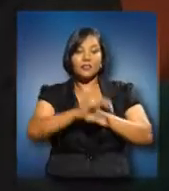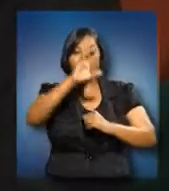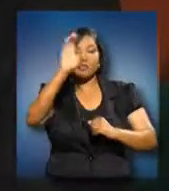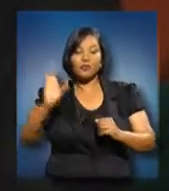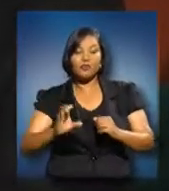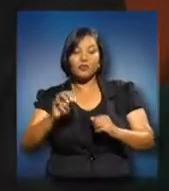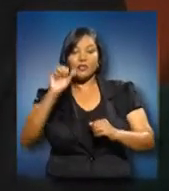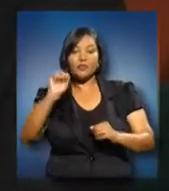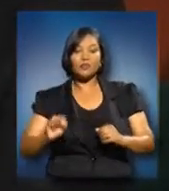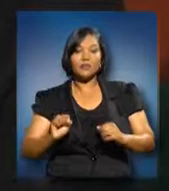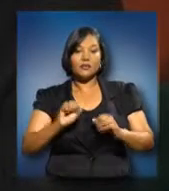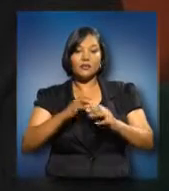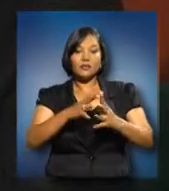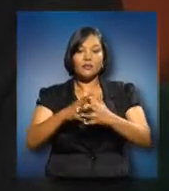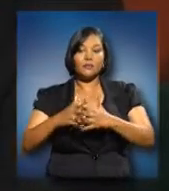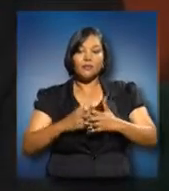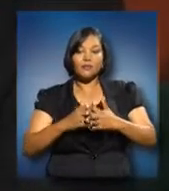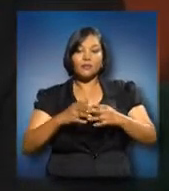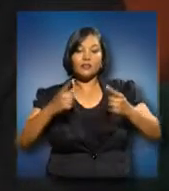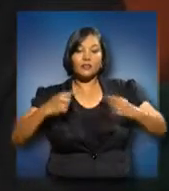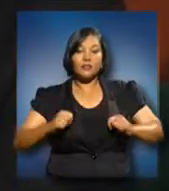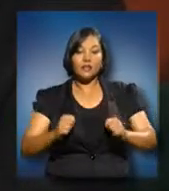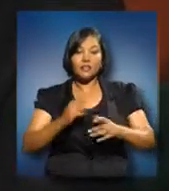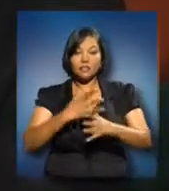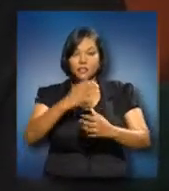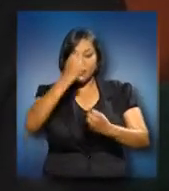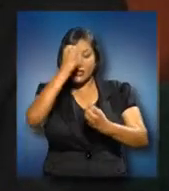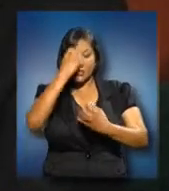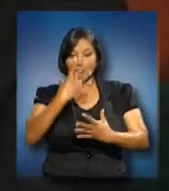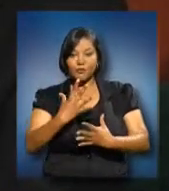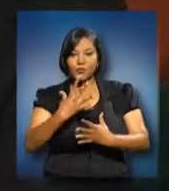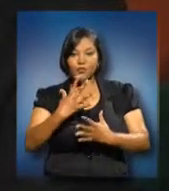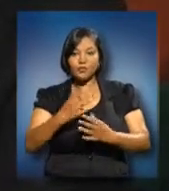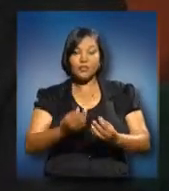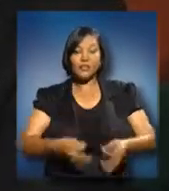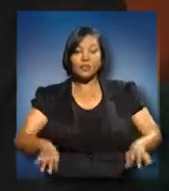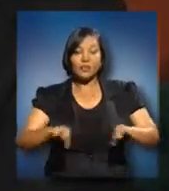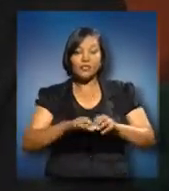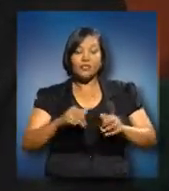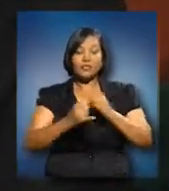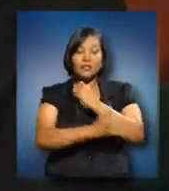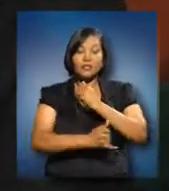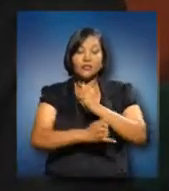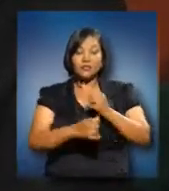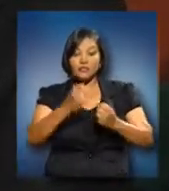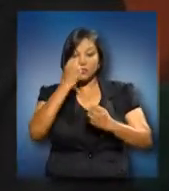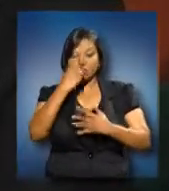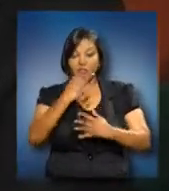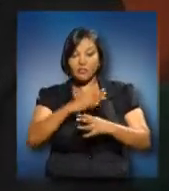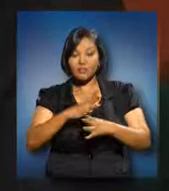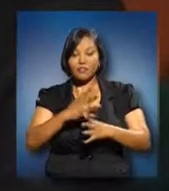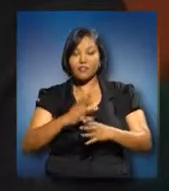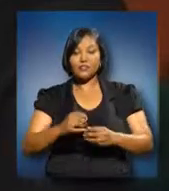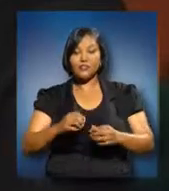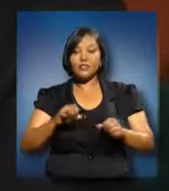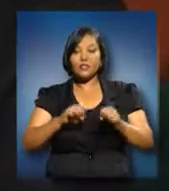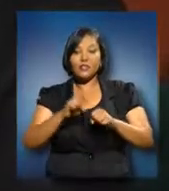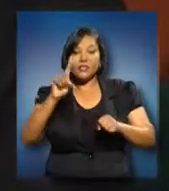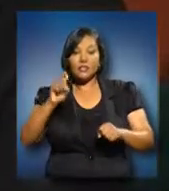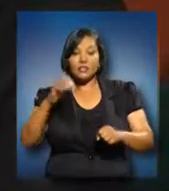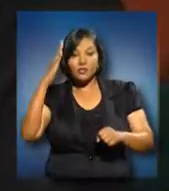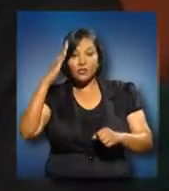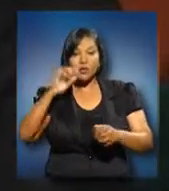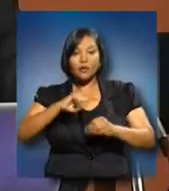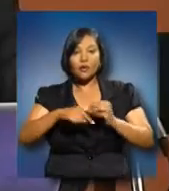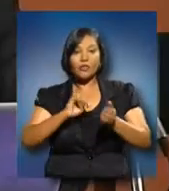We are trying to give to the most important communities, to the most important countries, the same message in order to be aware about